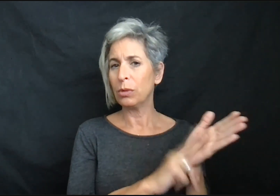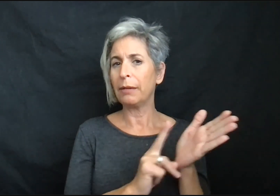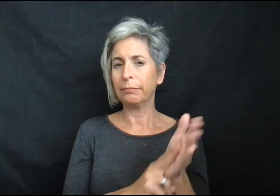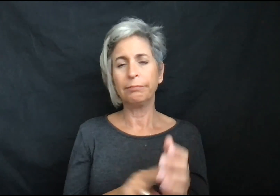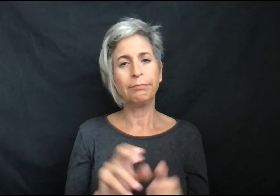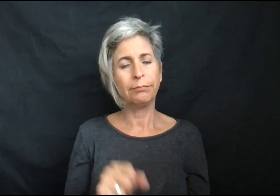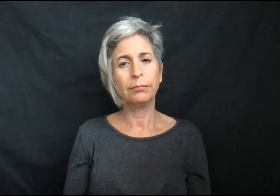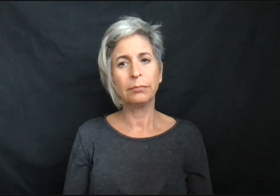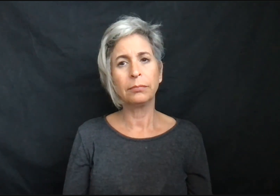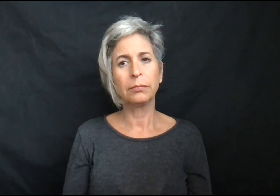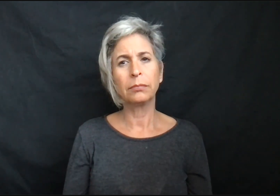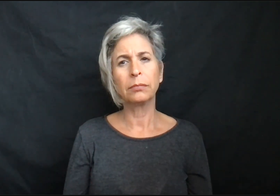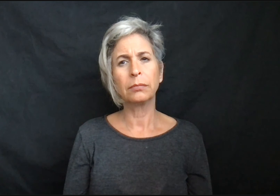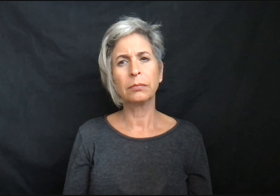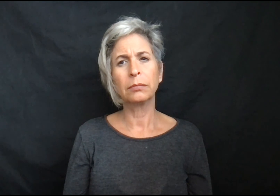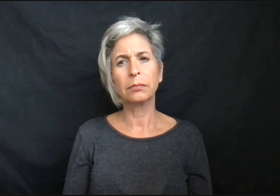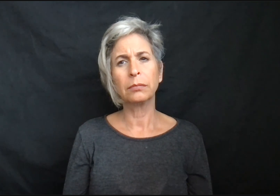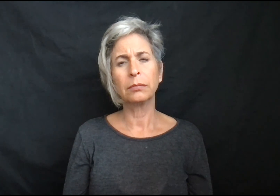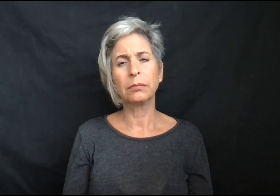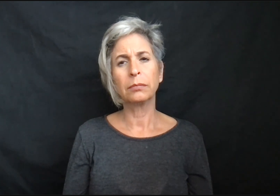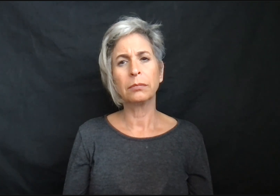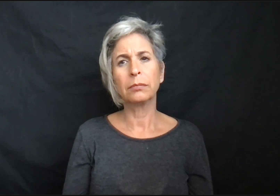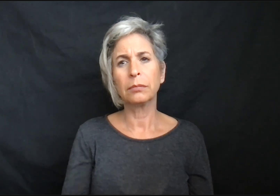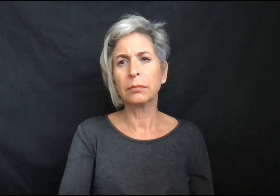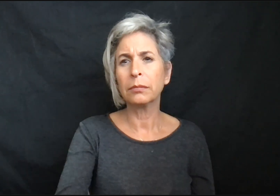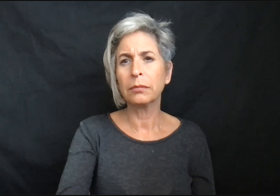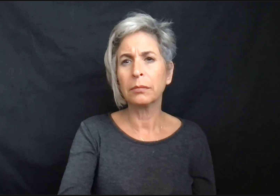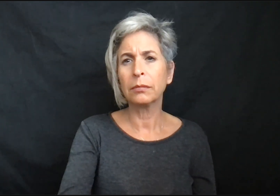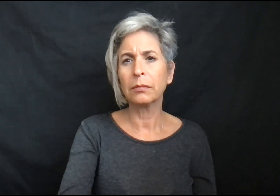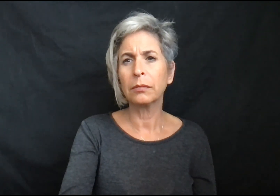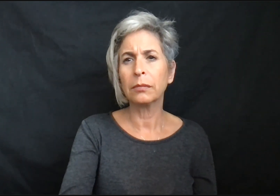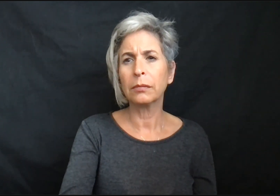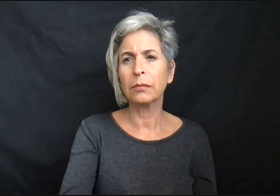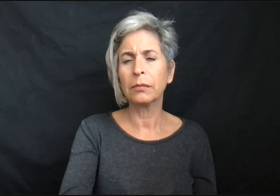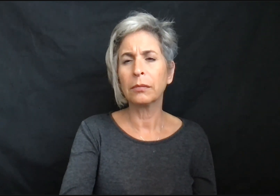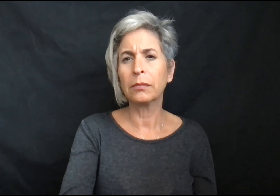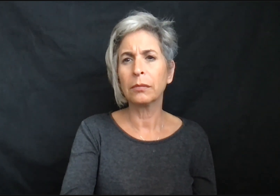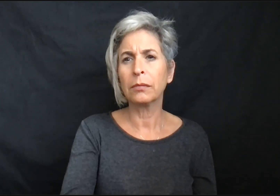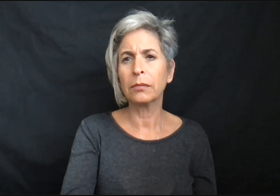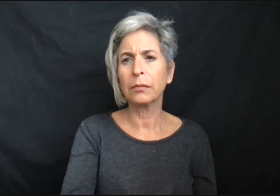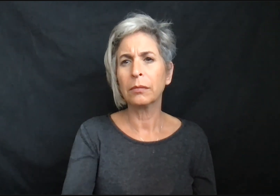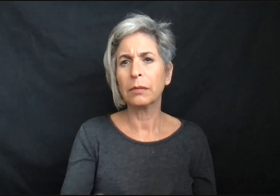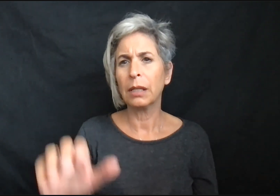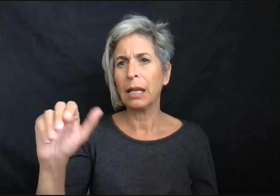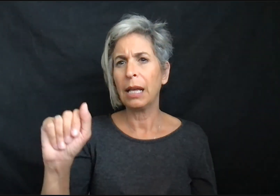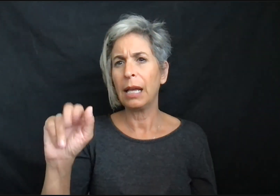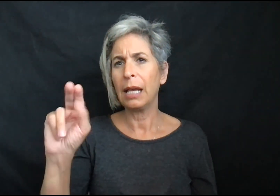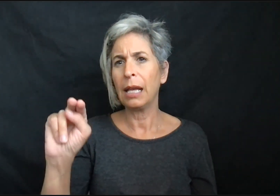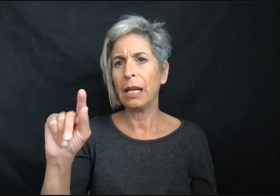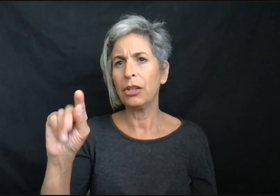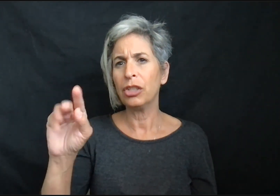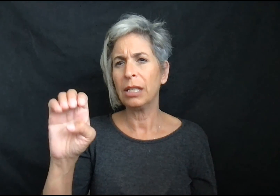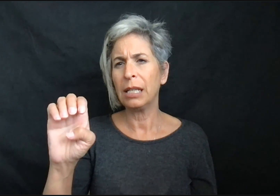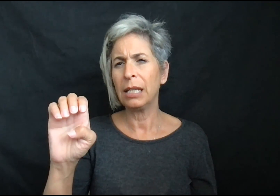I'll go ahead and unmute Angie so she can clarify. She has her hand raised. Angie, go ahead and unmute yourself.